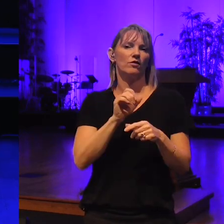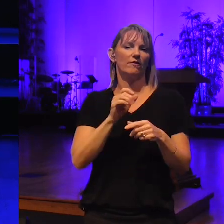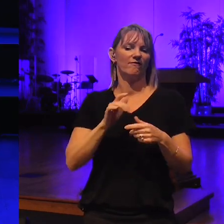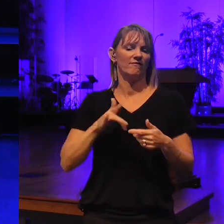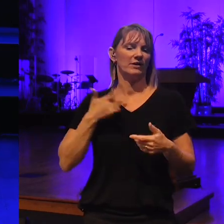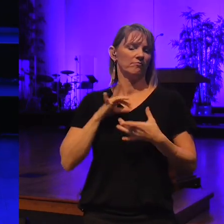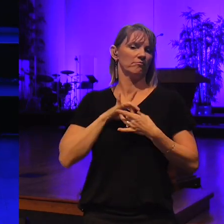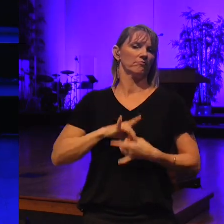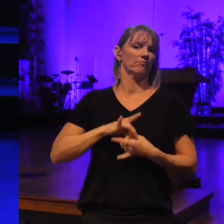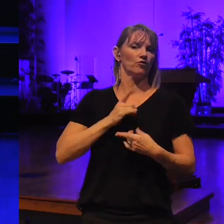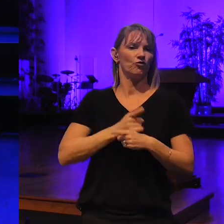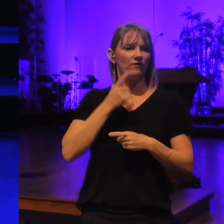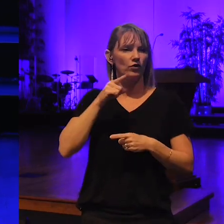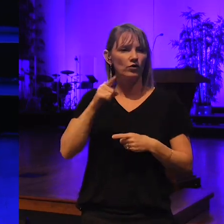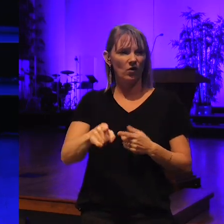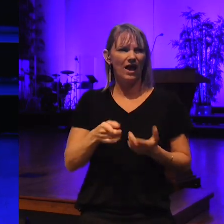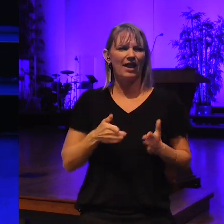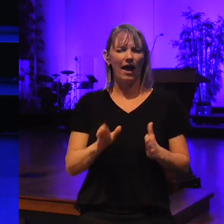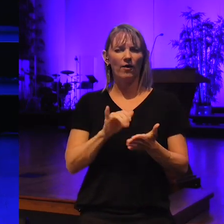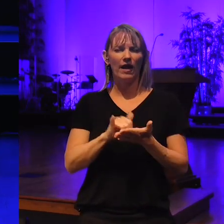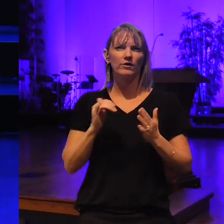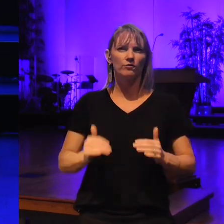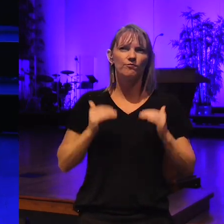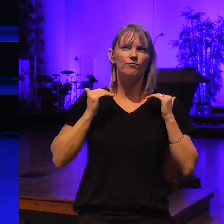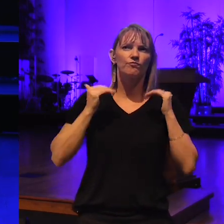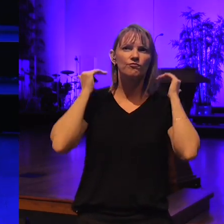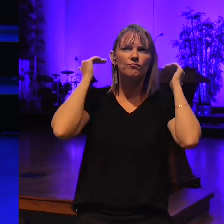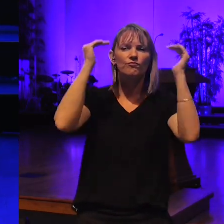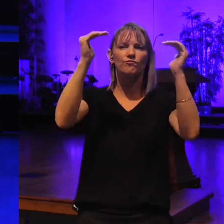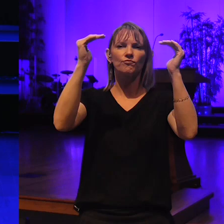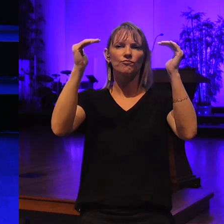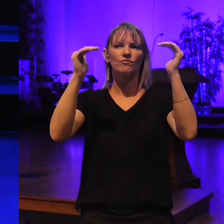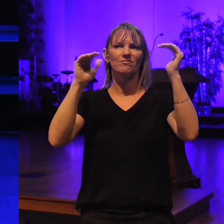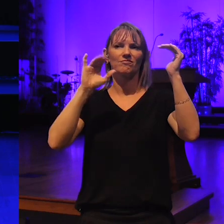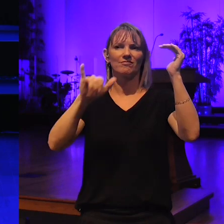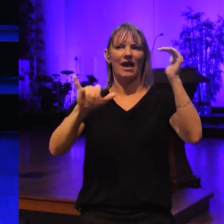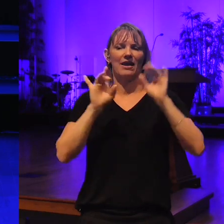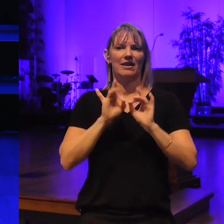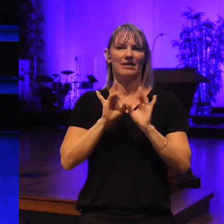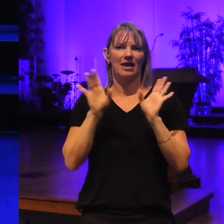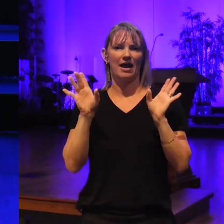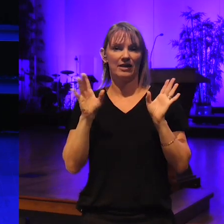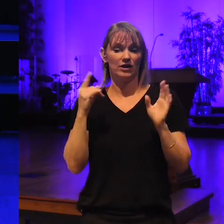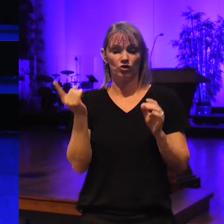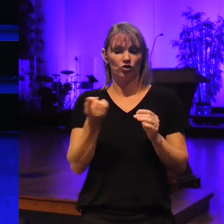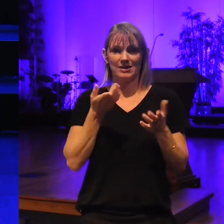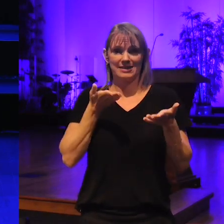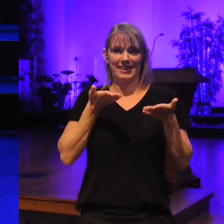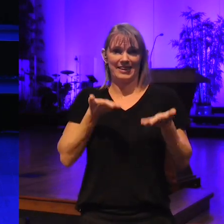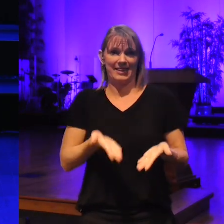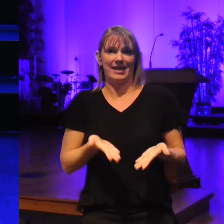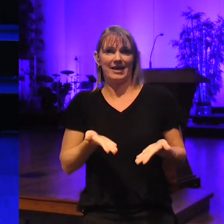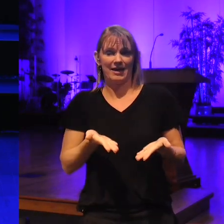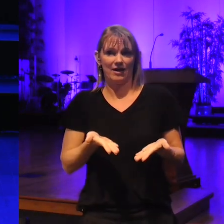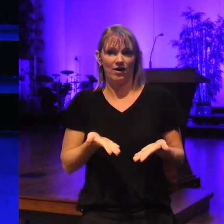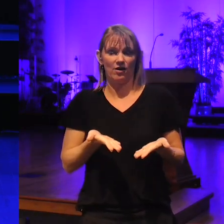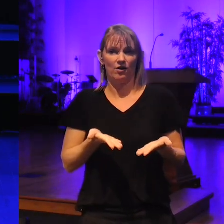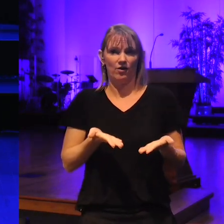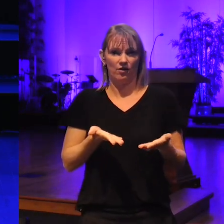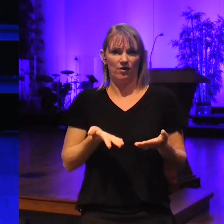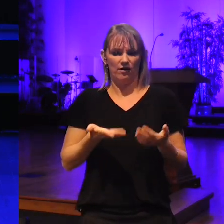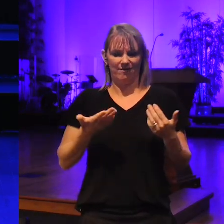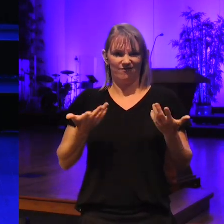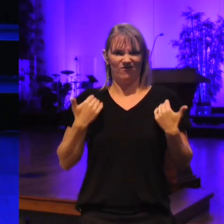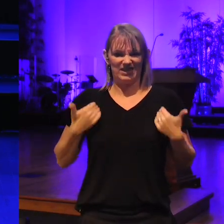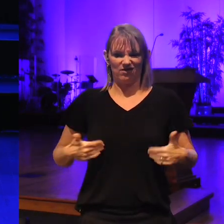let it take you upstairs in consciousness, in that field of light. And just be there. Just step